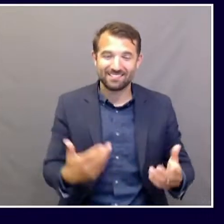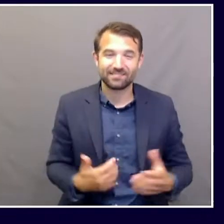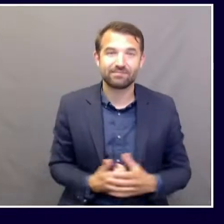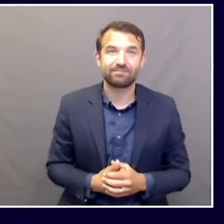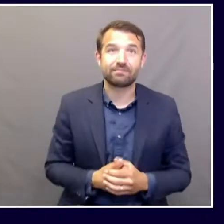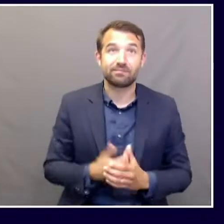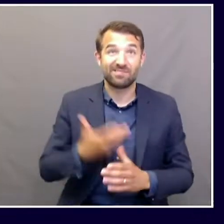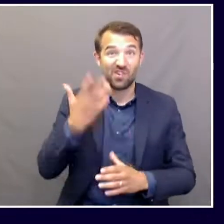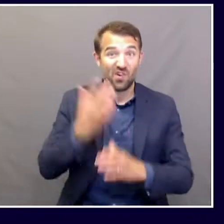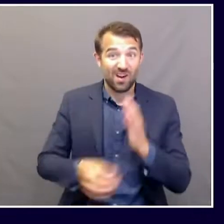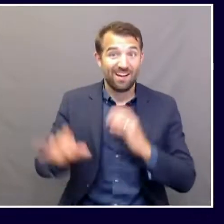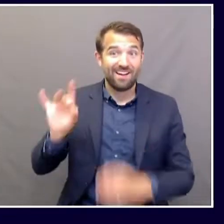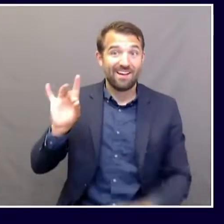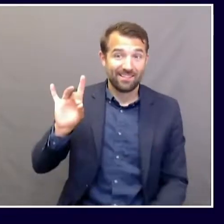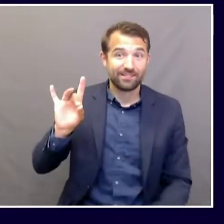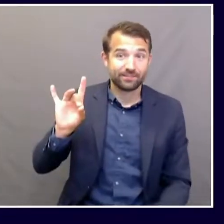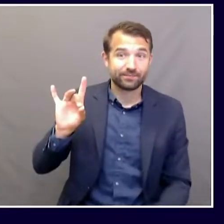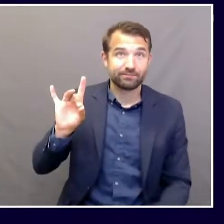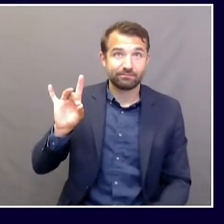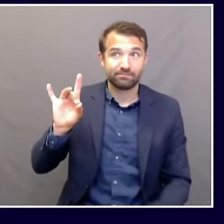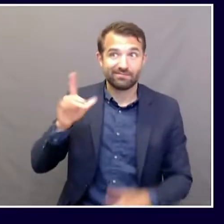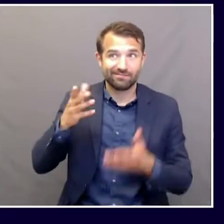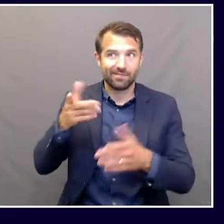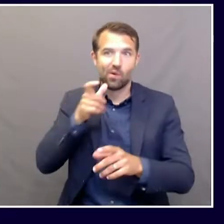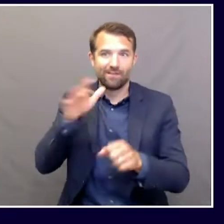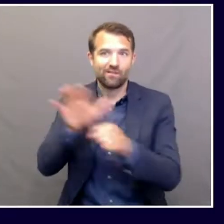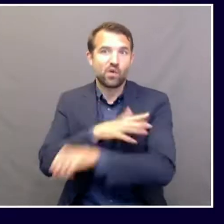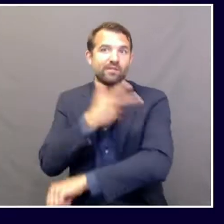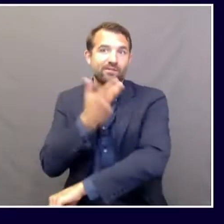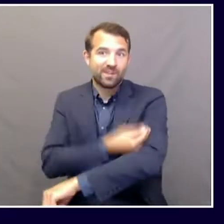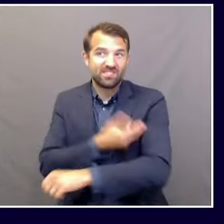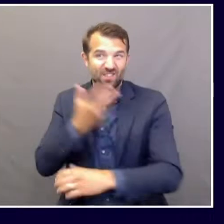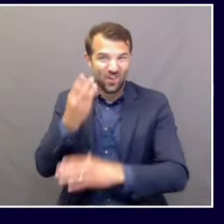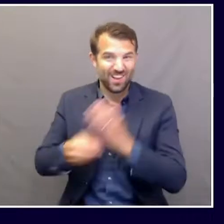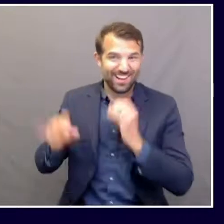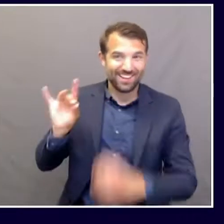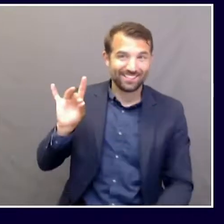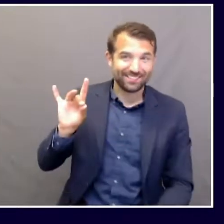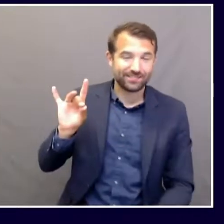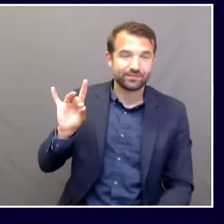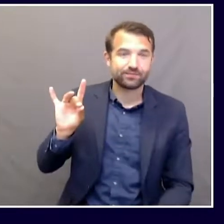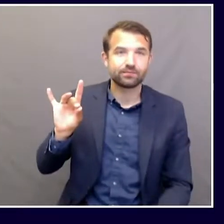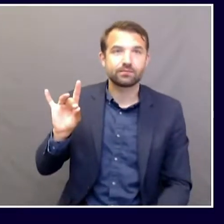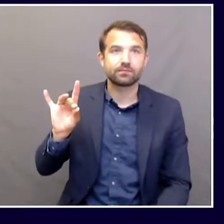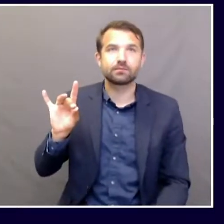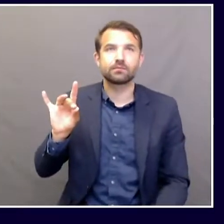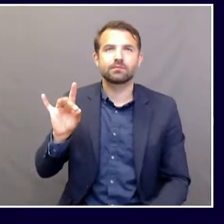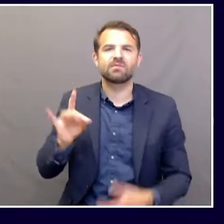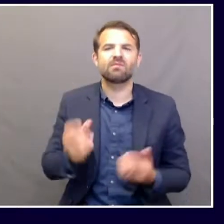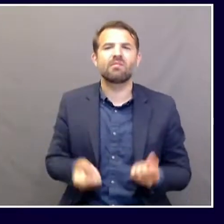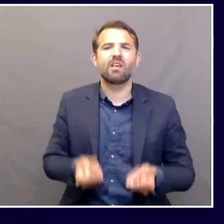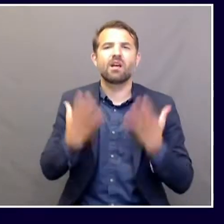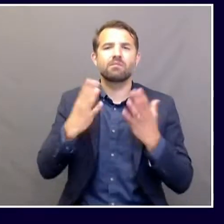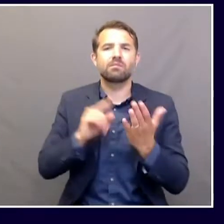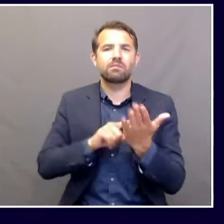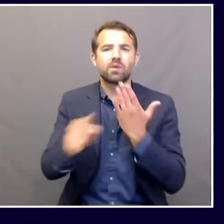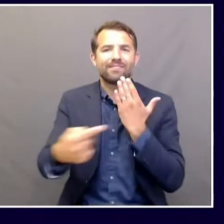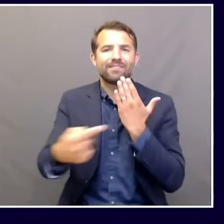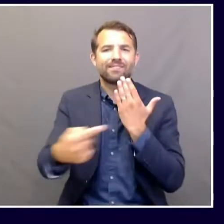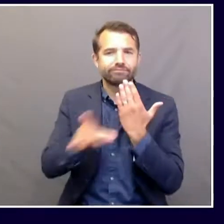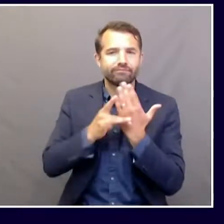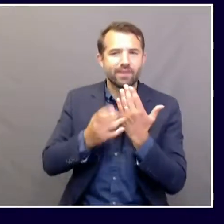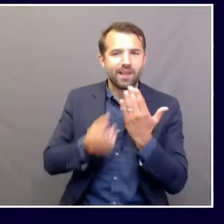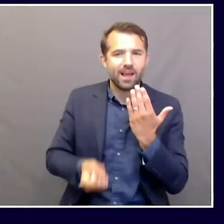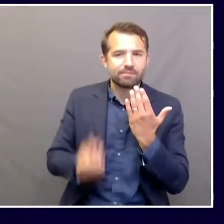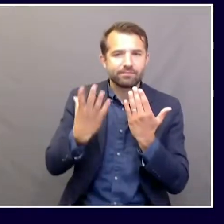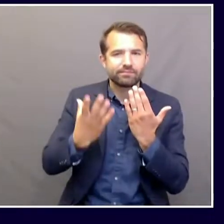how those cases were detected, how many were, symptomatic versus maybe just picked up through surveillance testing or something like that. Sure thing,